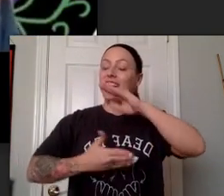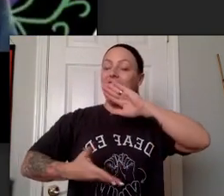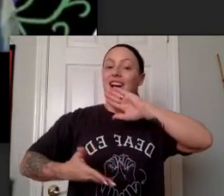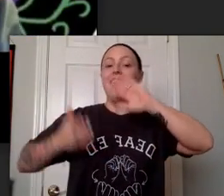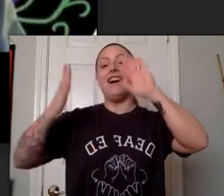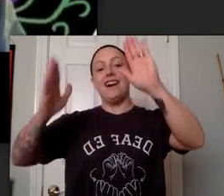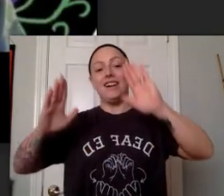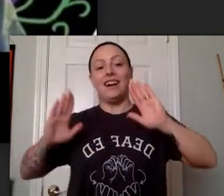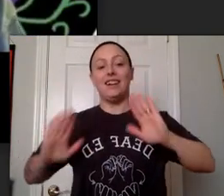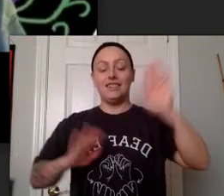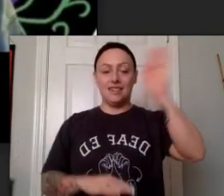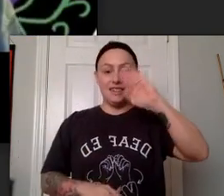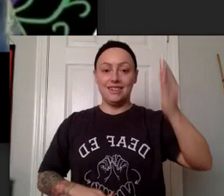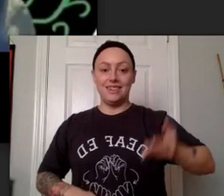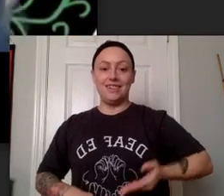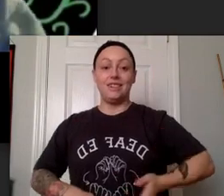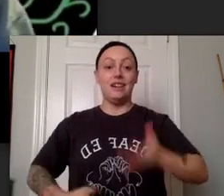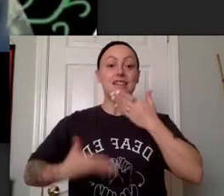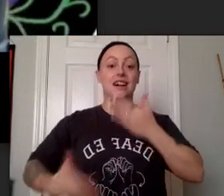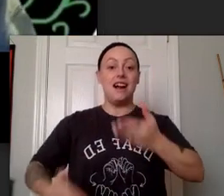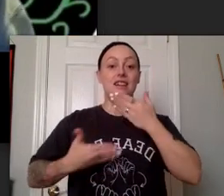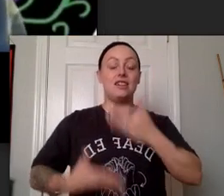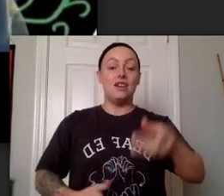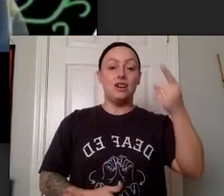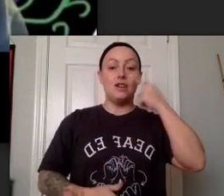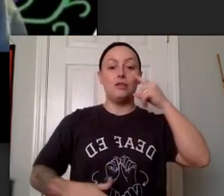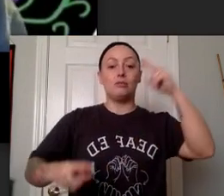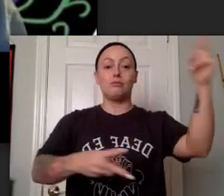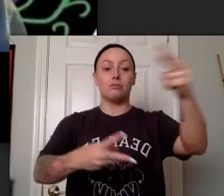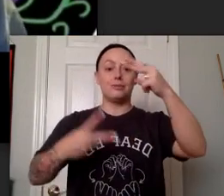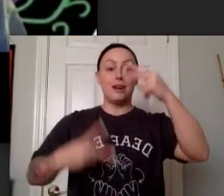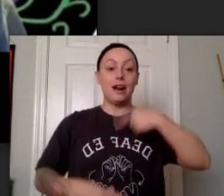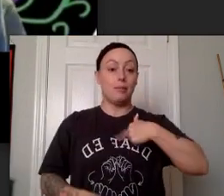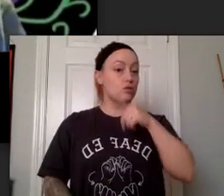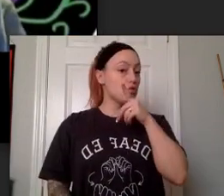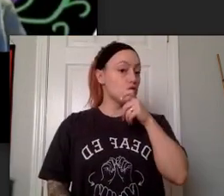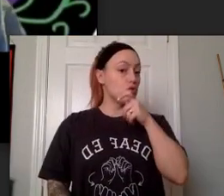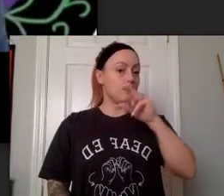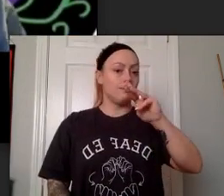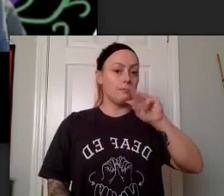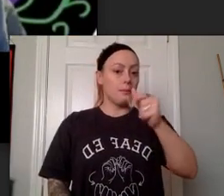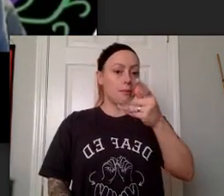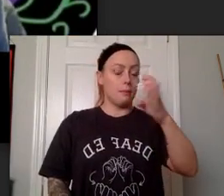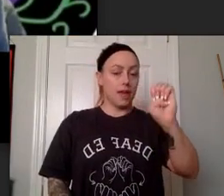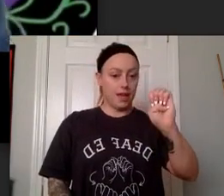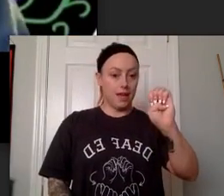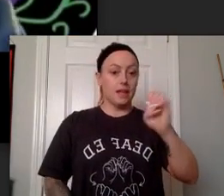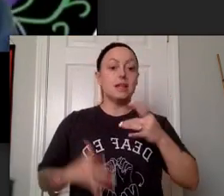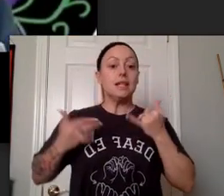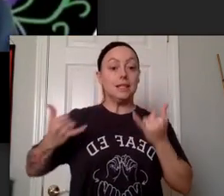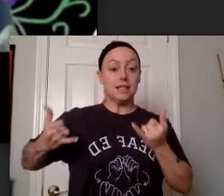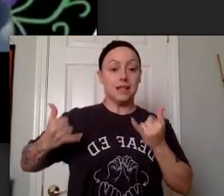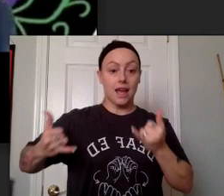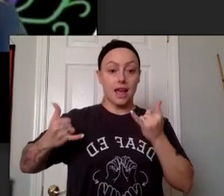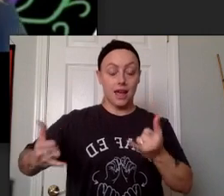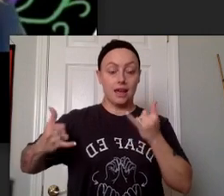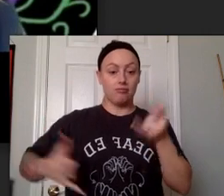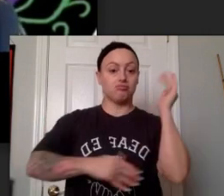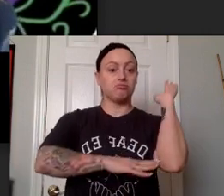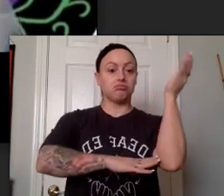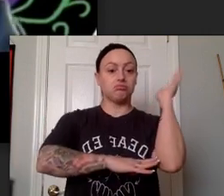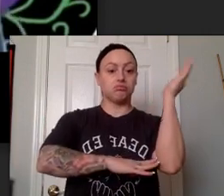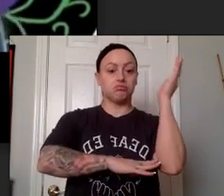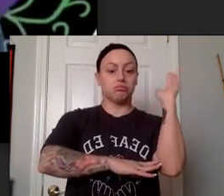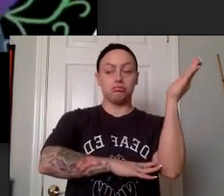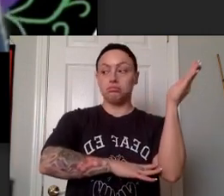y'all for, tuning in with us. I am Maggie, as Corrine said, and today I will be presenting to you, along